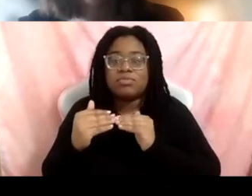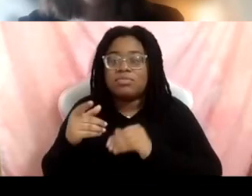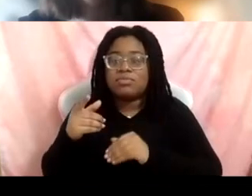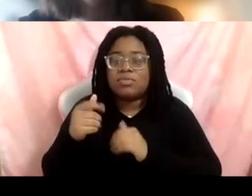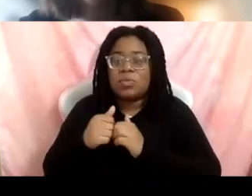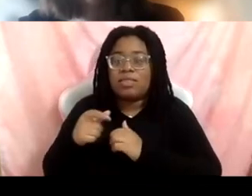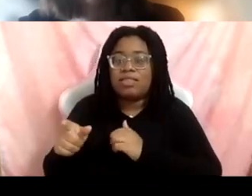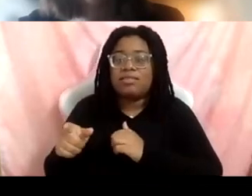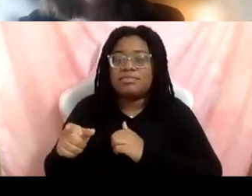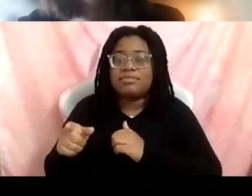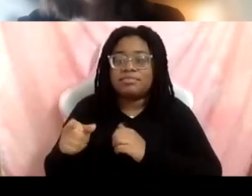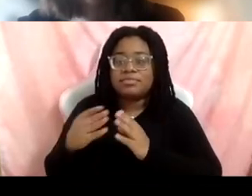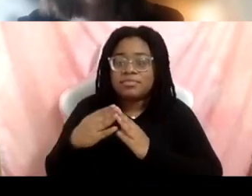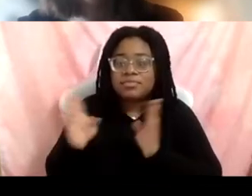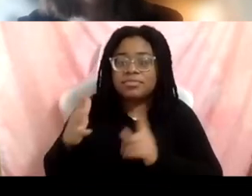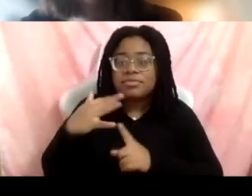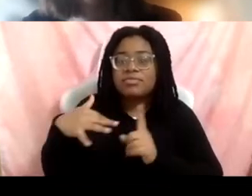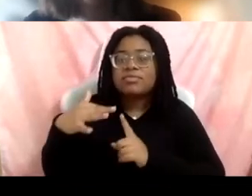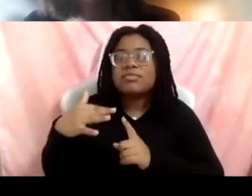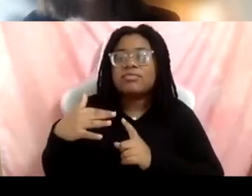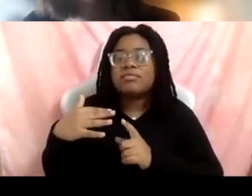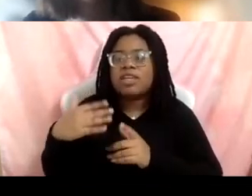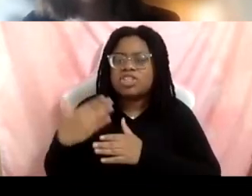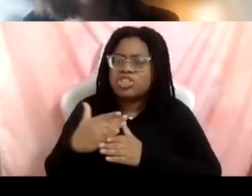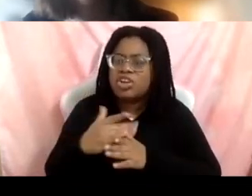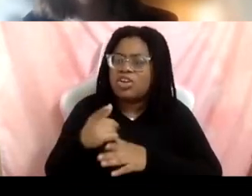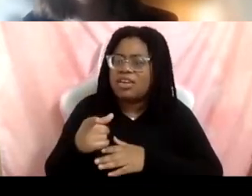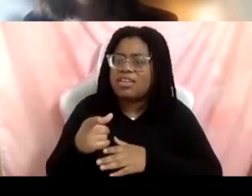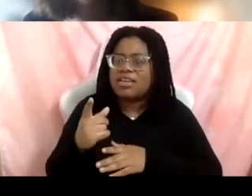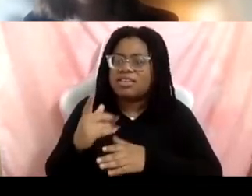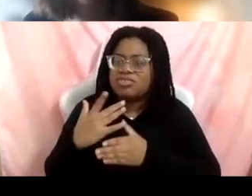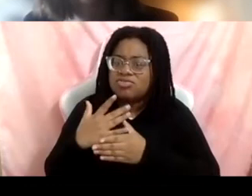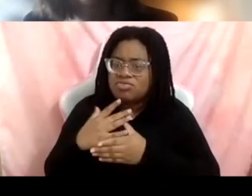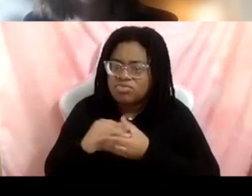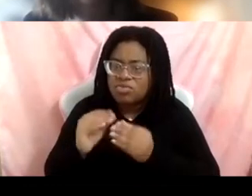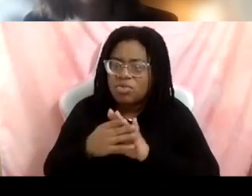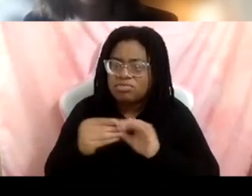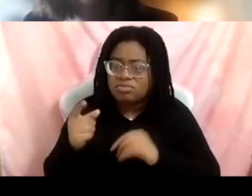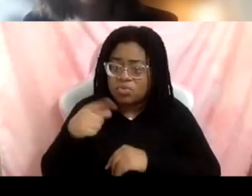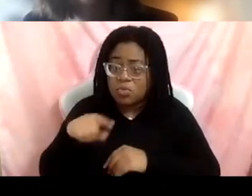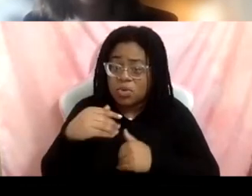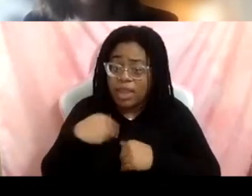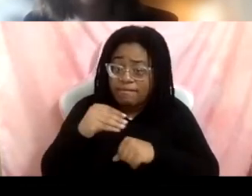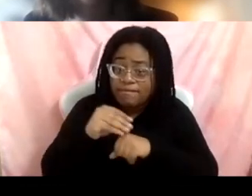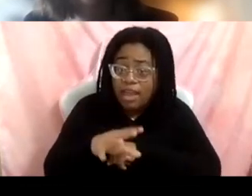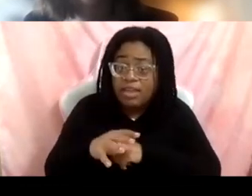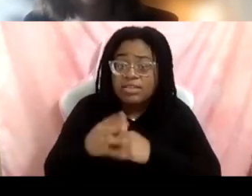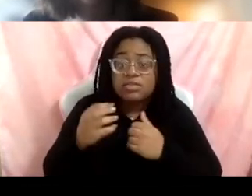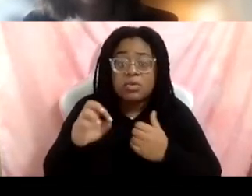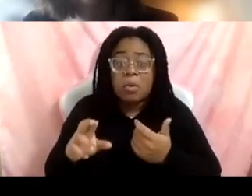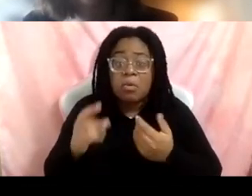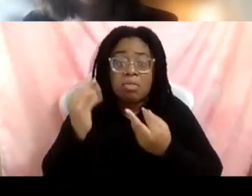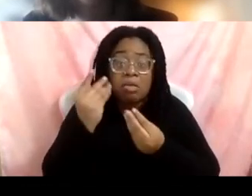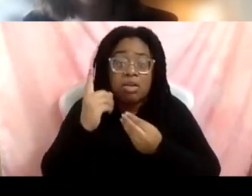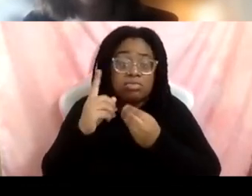the just general environment, is like kind of sharing these stories. Do you guys have any advice or any just thoughts